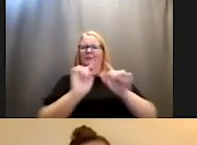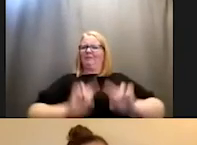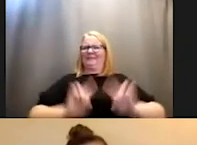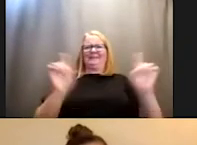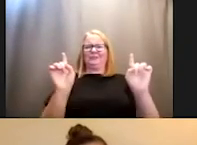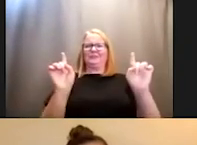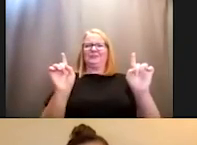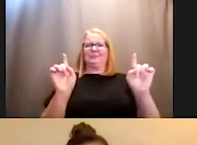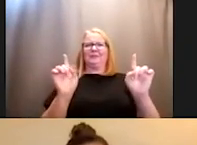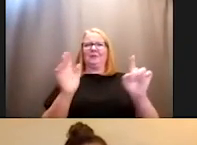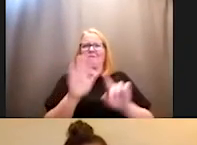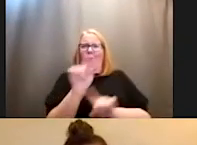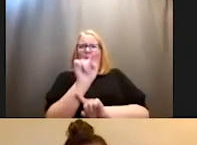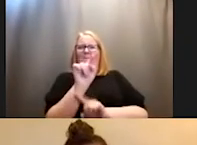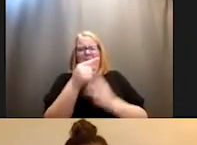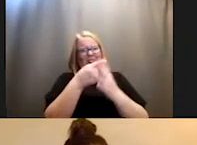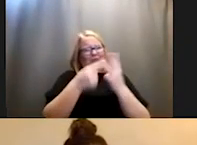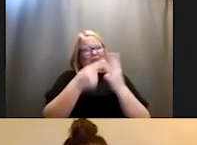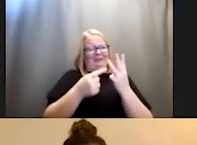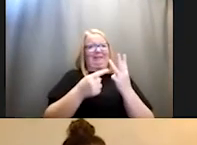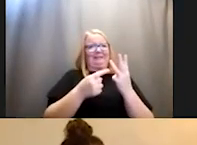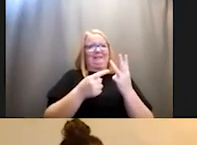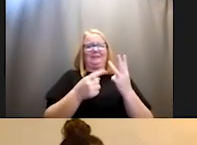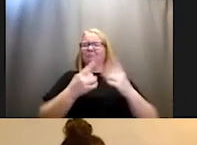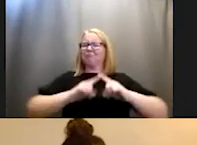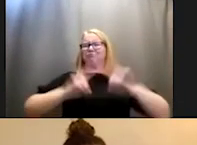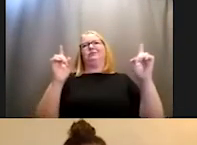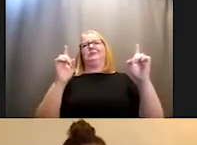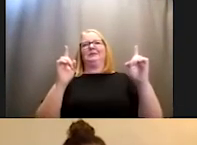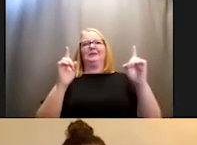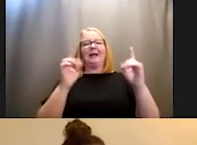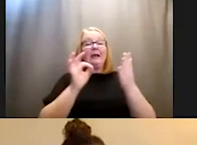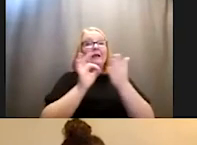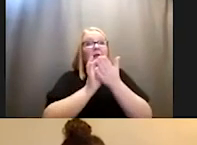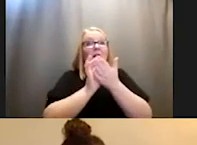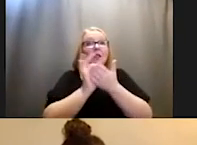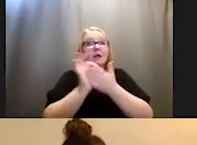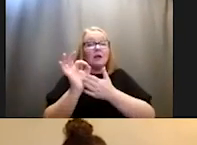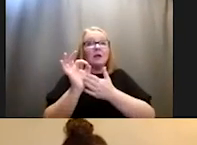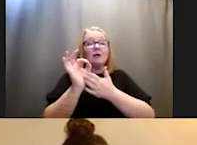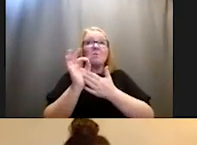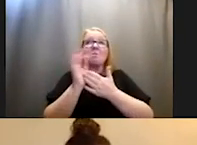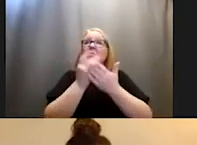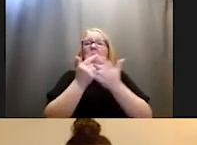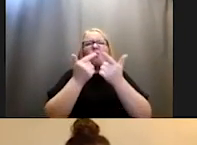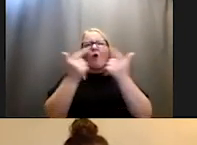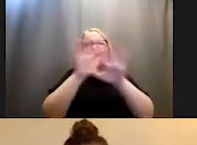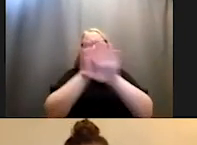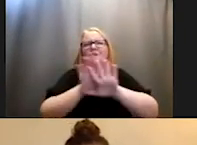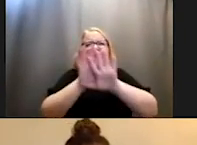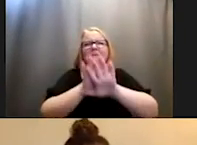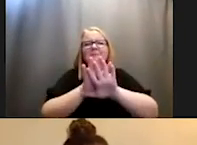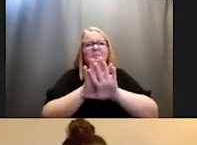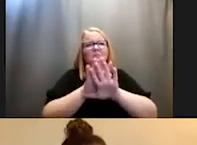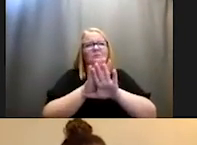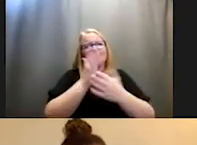different from this and very different from this. It's very clean, it's very minimal, it's almost kind of satirical